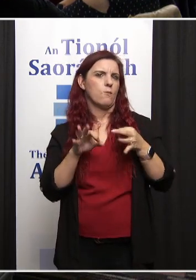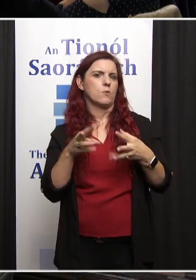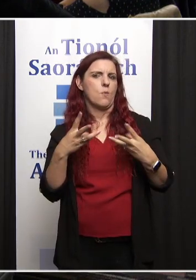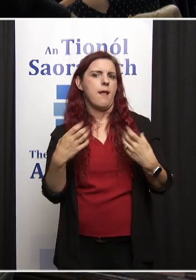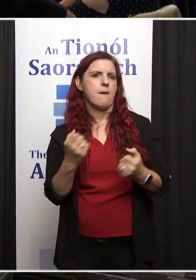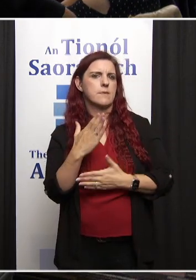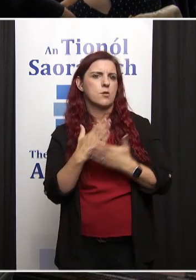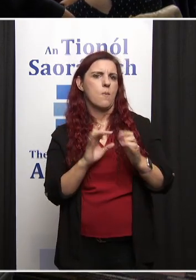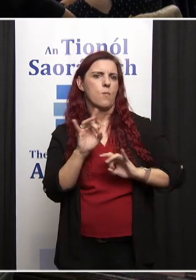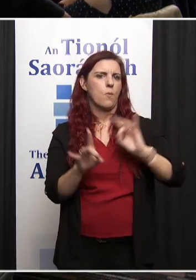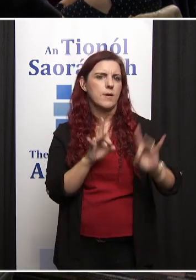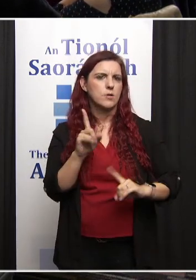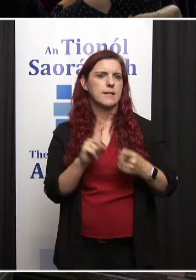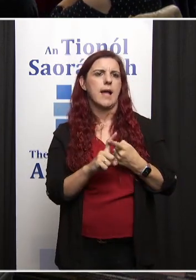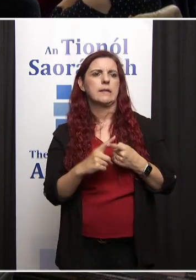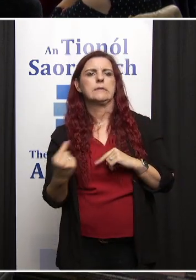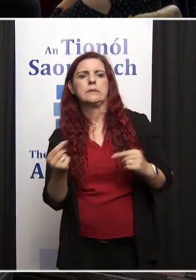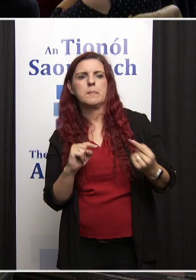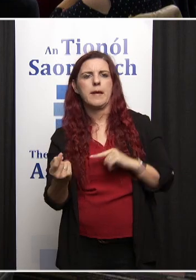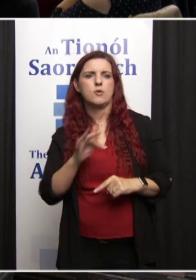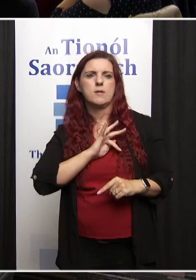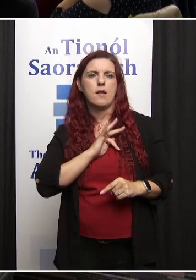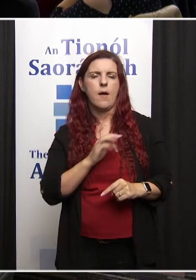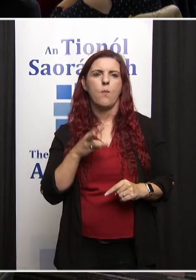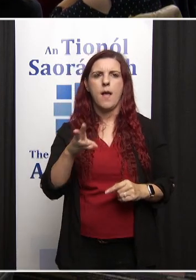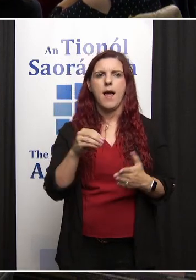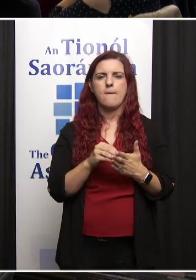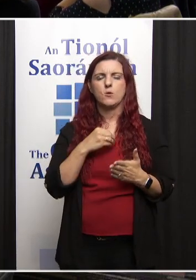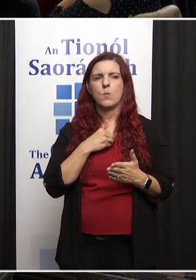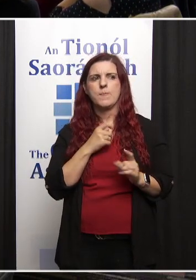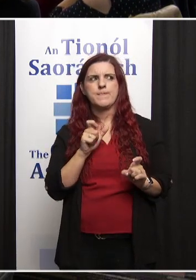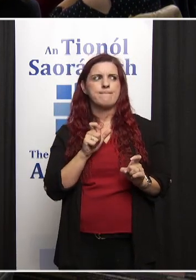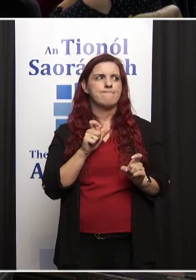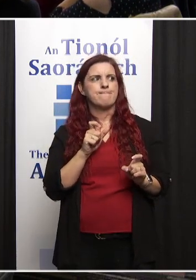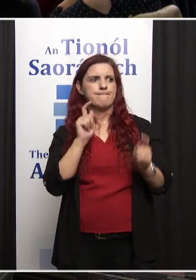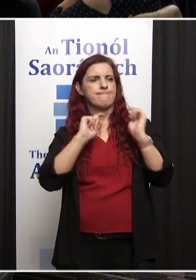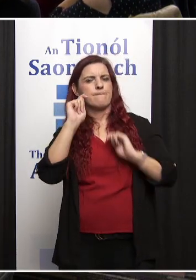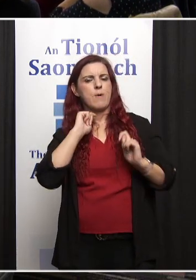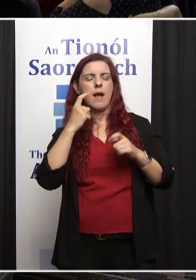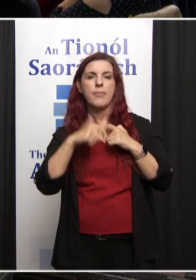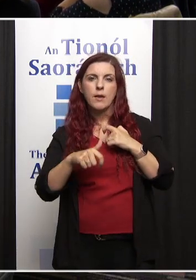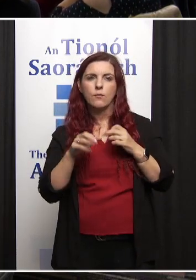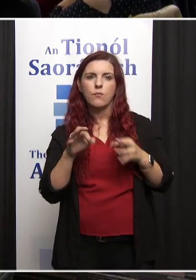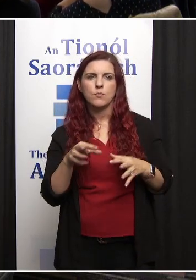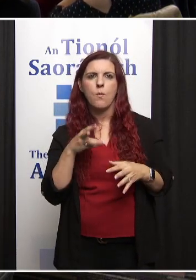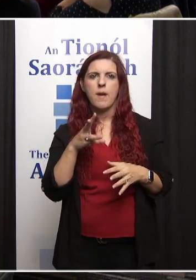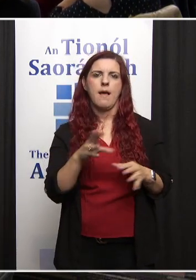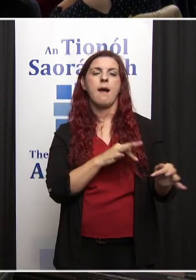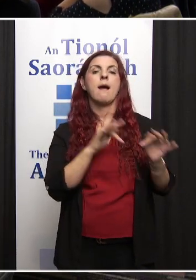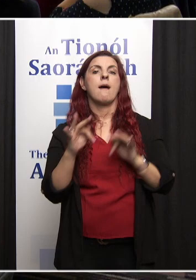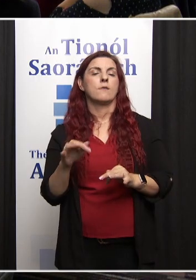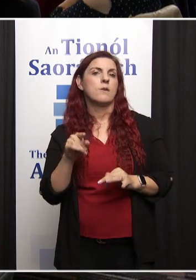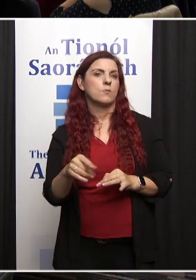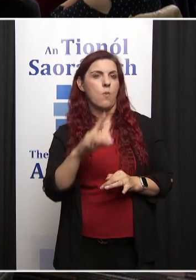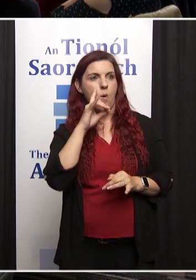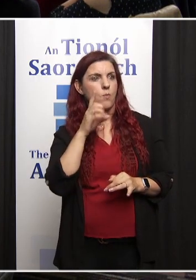and you'll debate them amongst yourselves, and we'll have different views. And eventually then I think we'll come to, we would hope, to